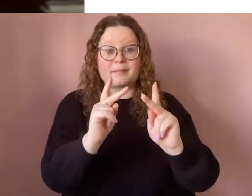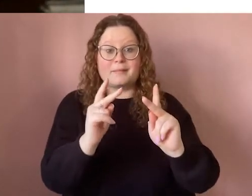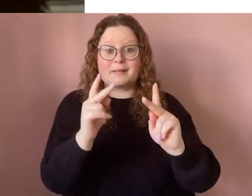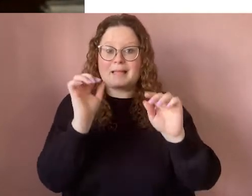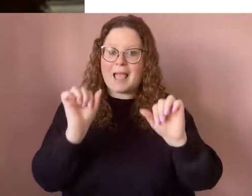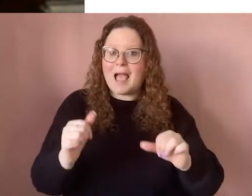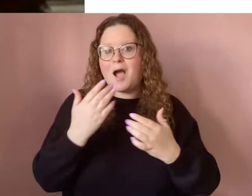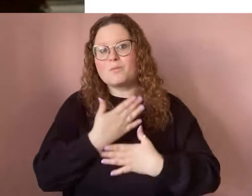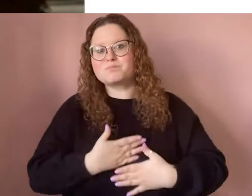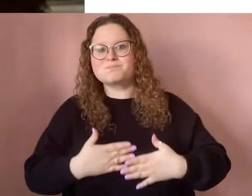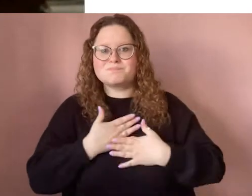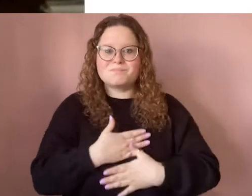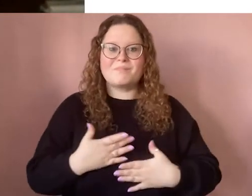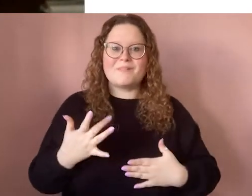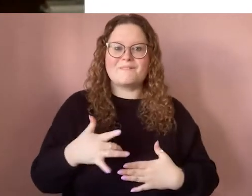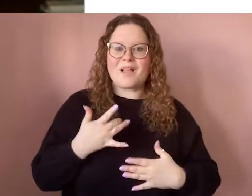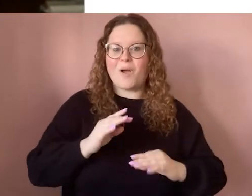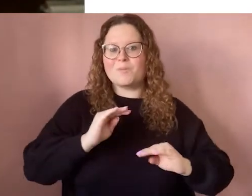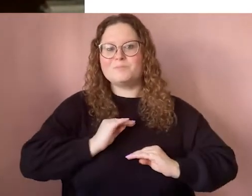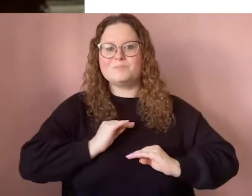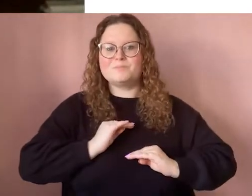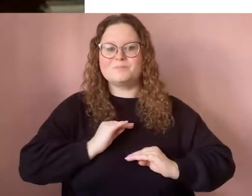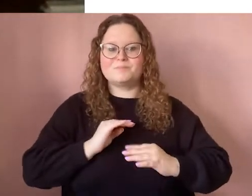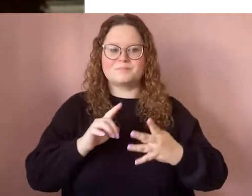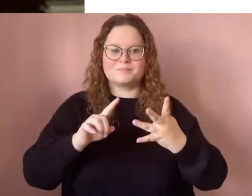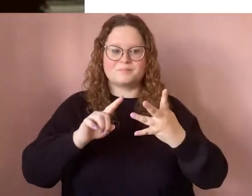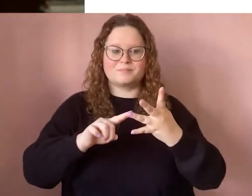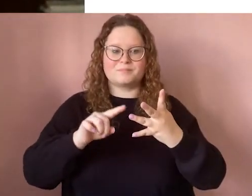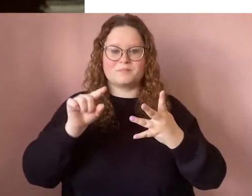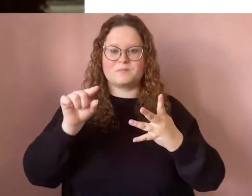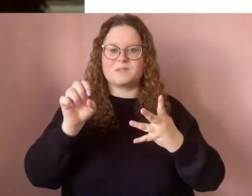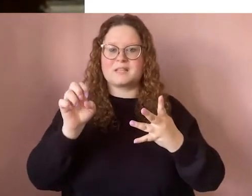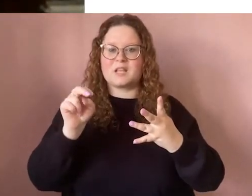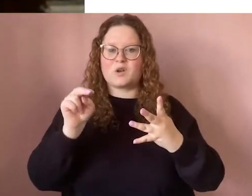to fulfill their lives. And one is a thing called genomics, which is a